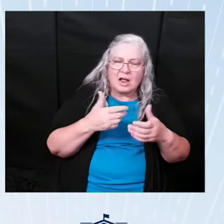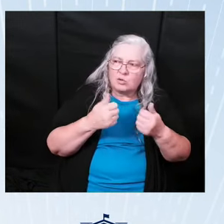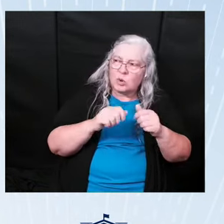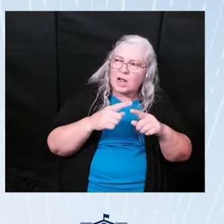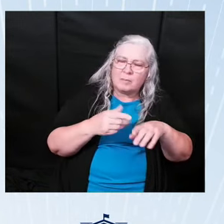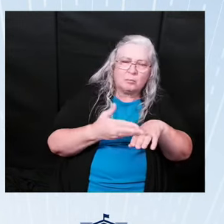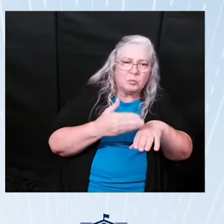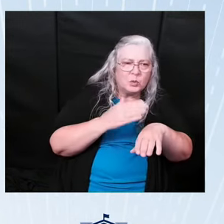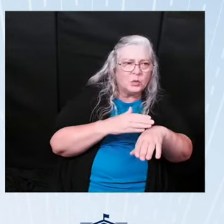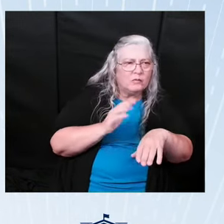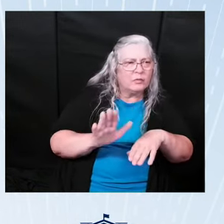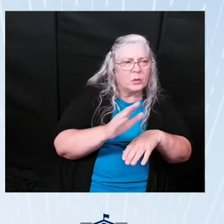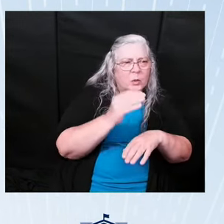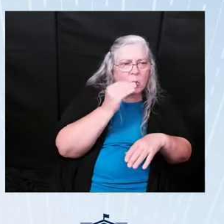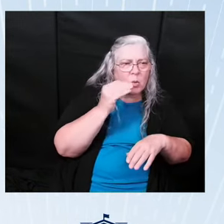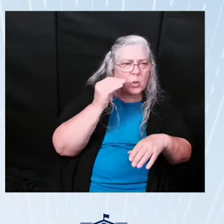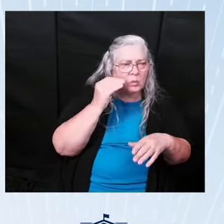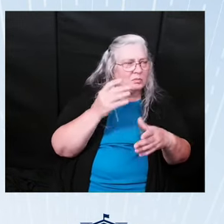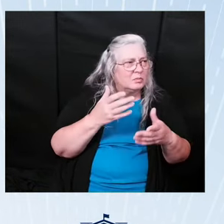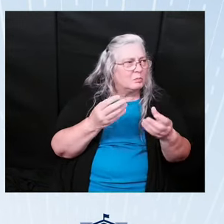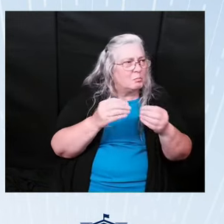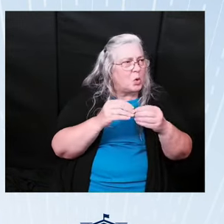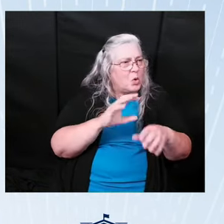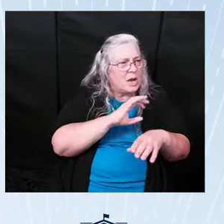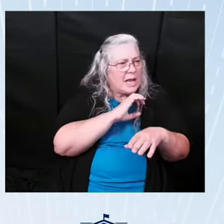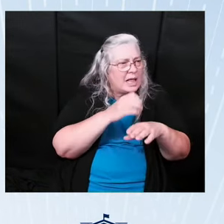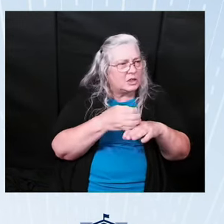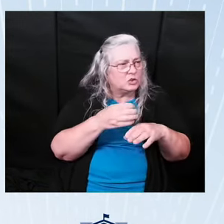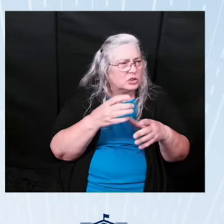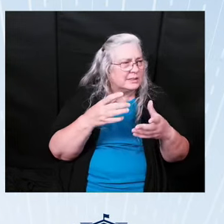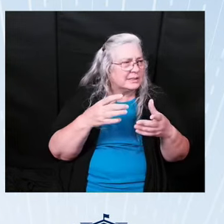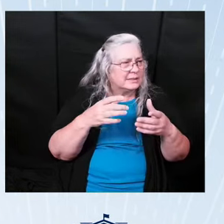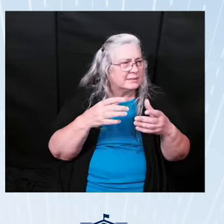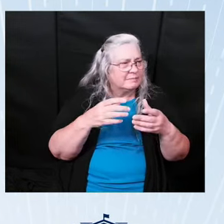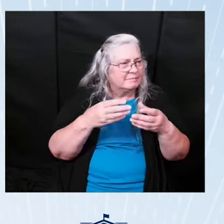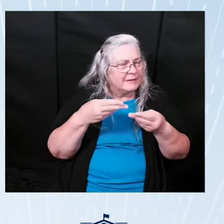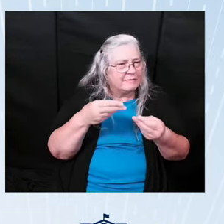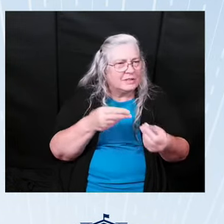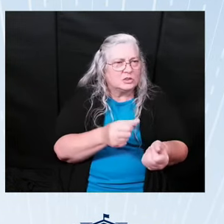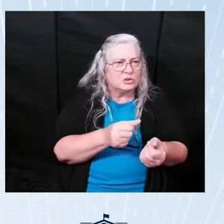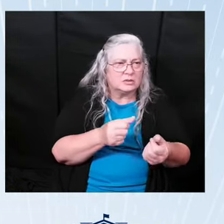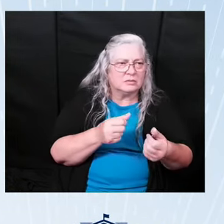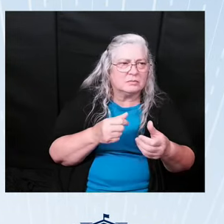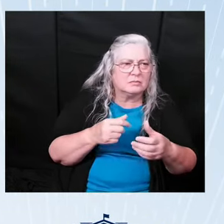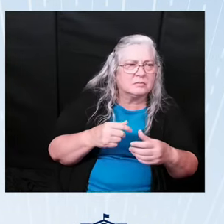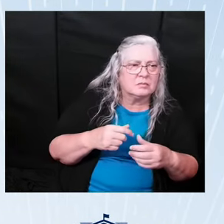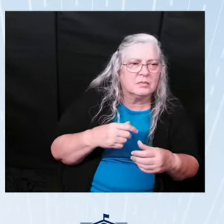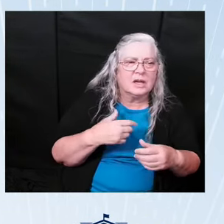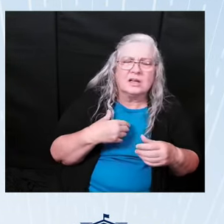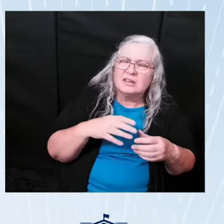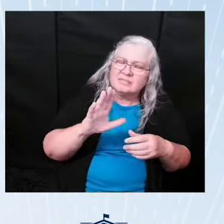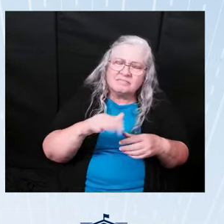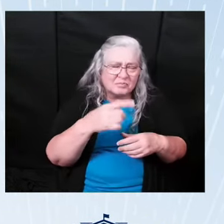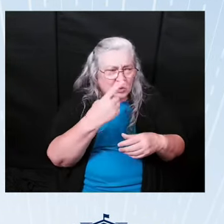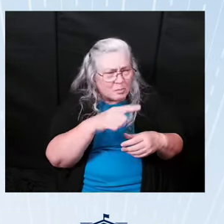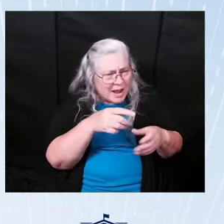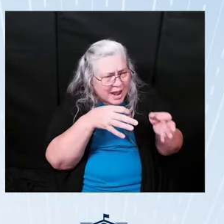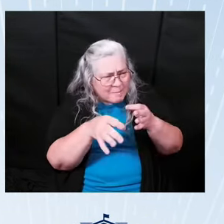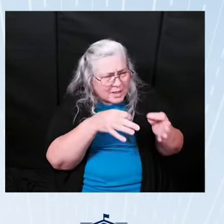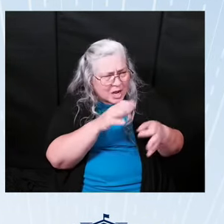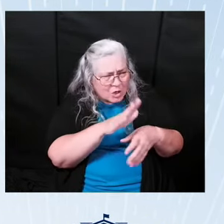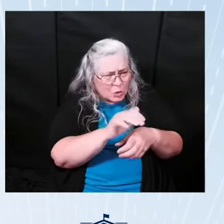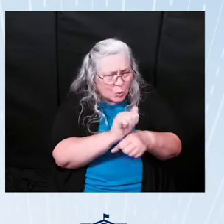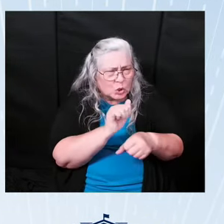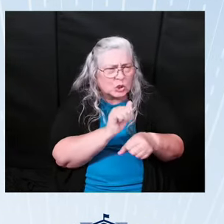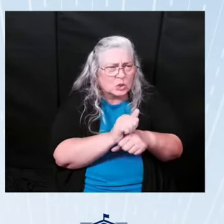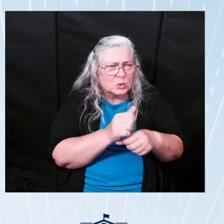Well, I started out, it was in my early 20s when I took trainings provided by my tribe, the White Earth Nation